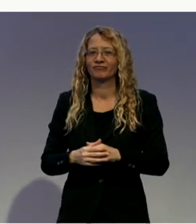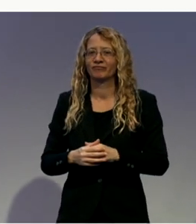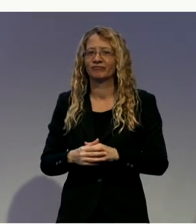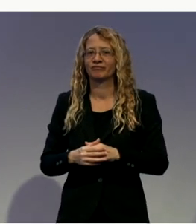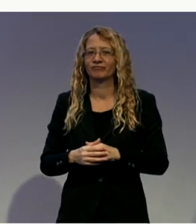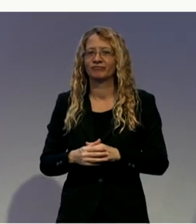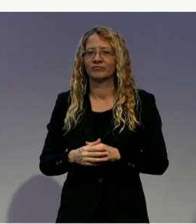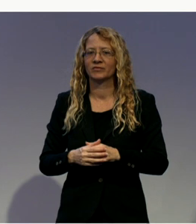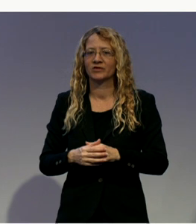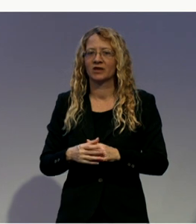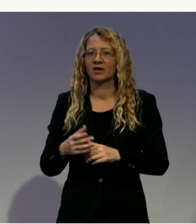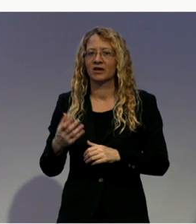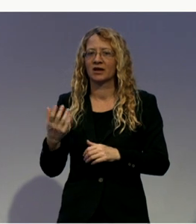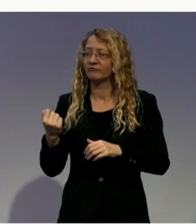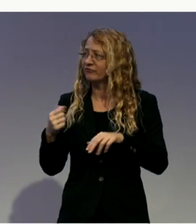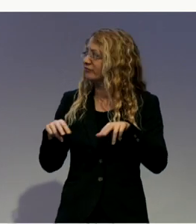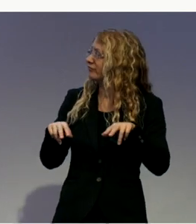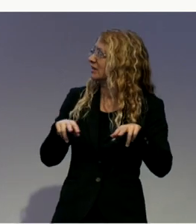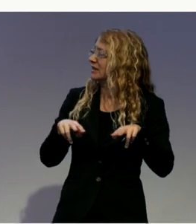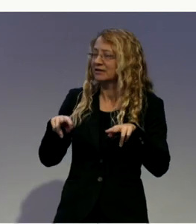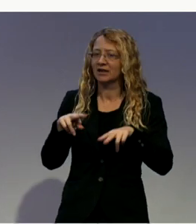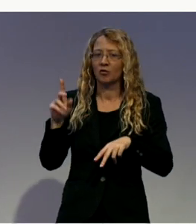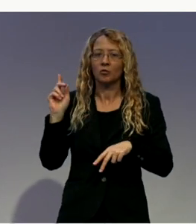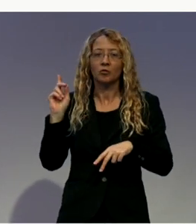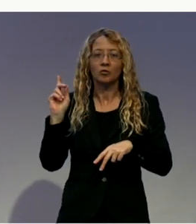Let's see. If it's one, it's going to be displayed.